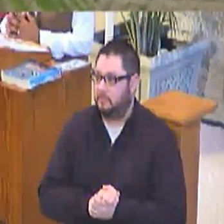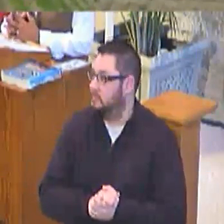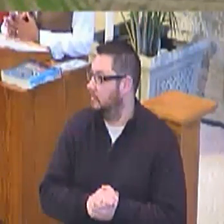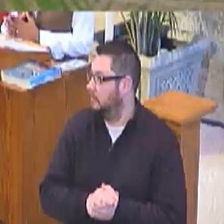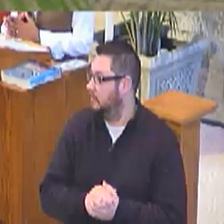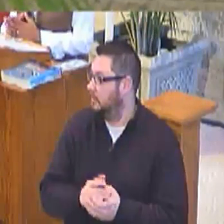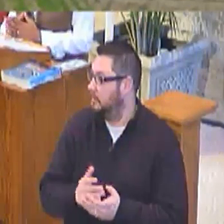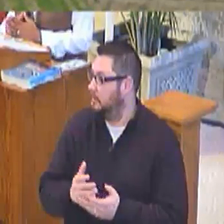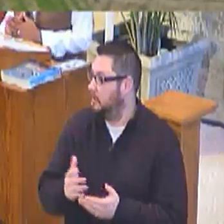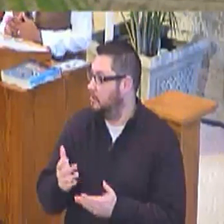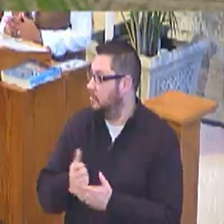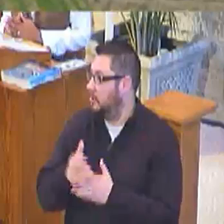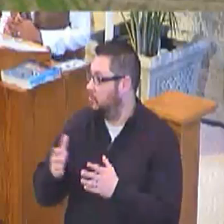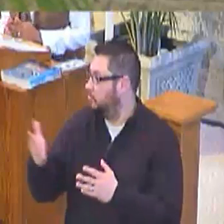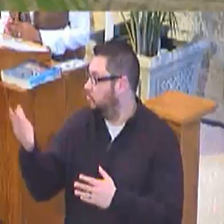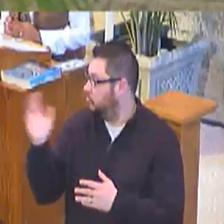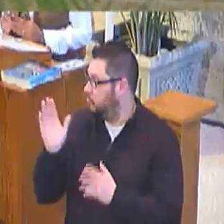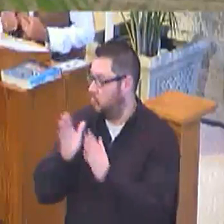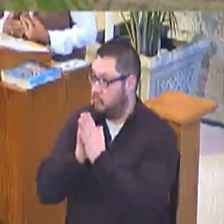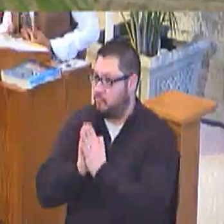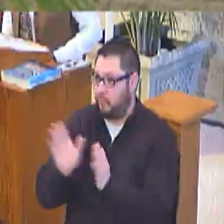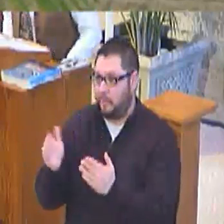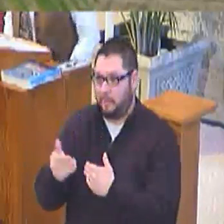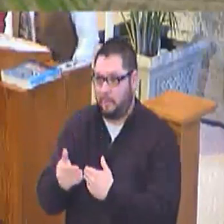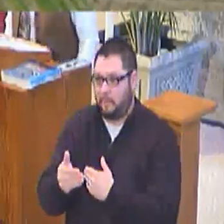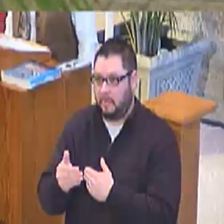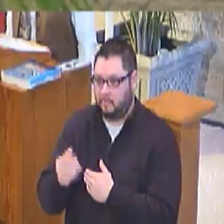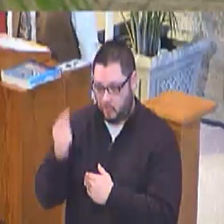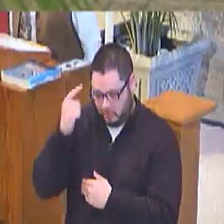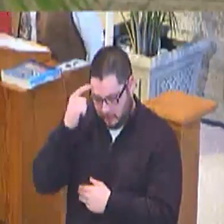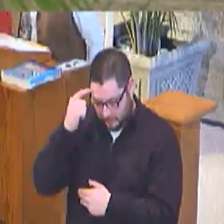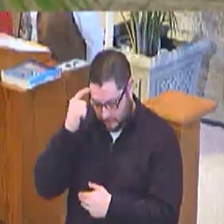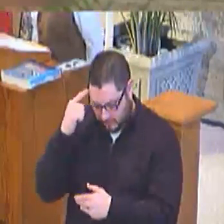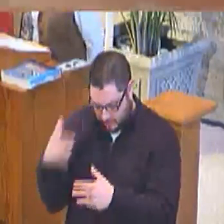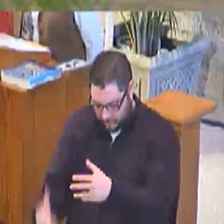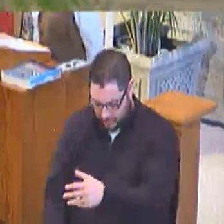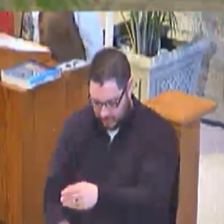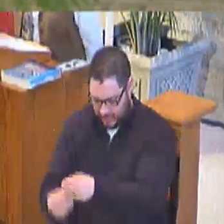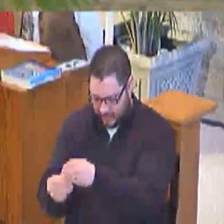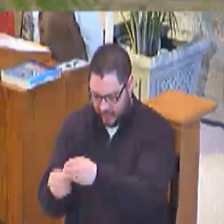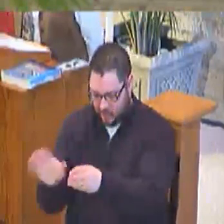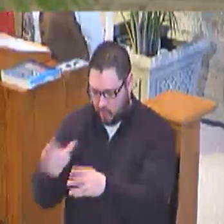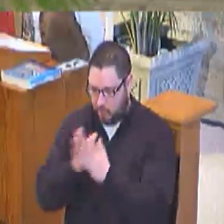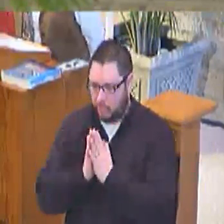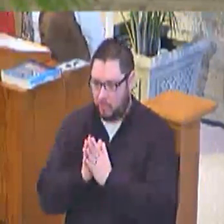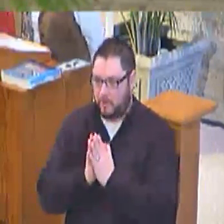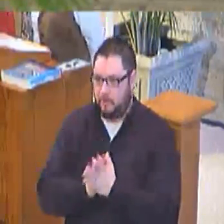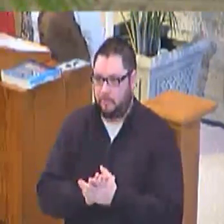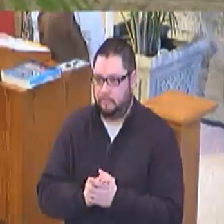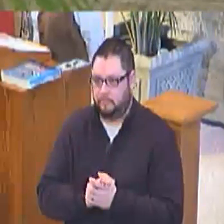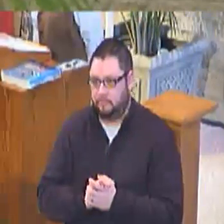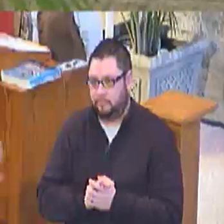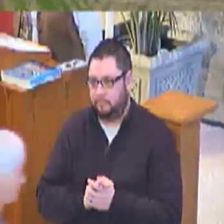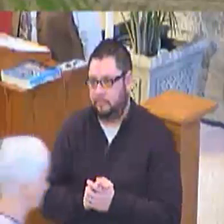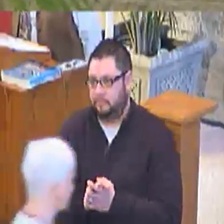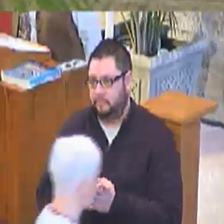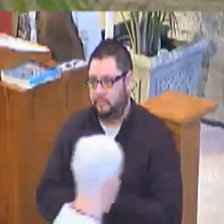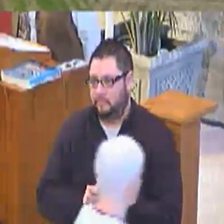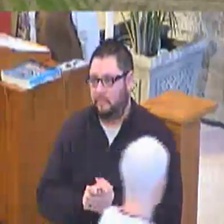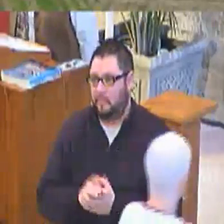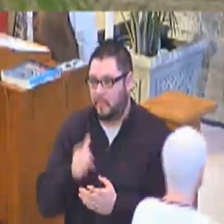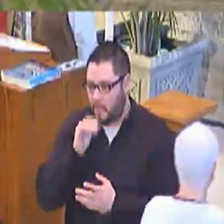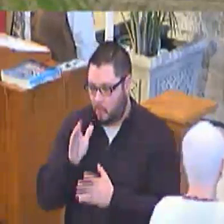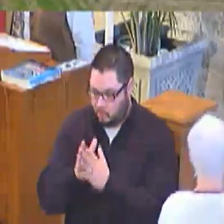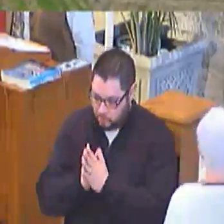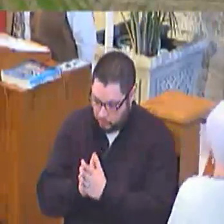brings down the prayer box, you're invited to mentally add your prayers to the box. Your prayers are then